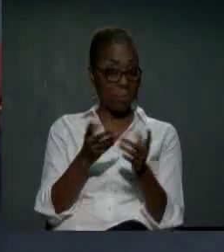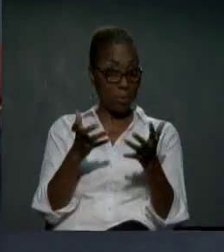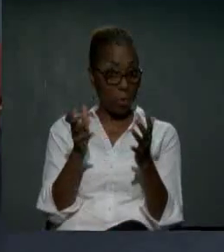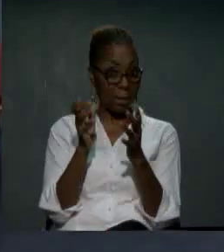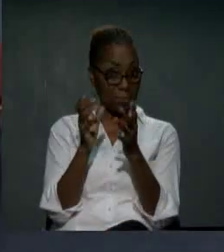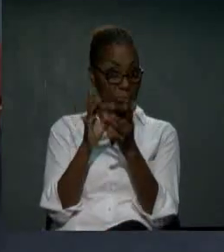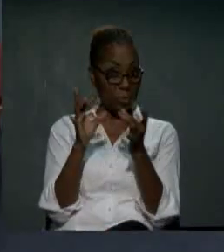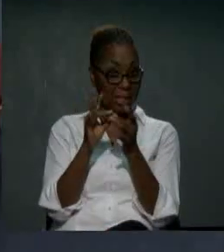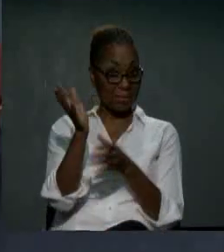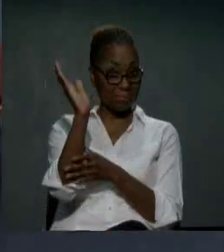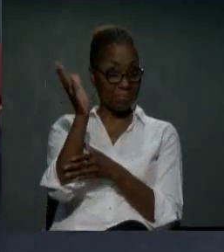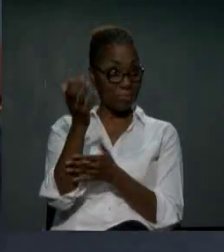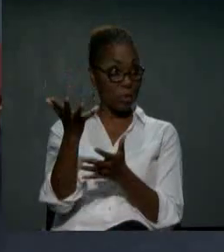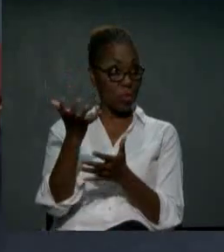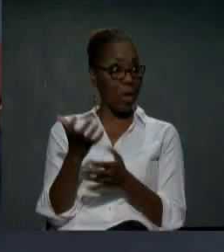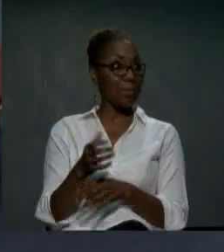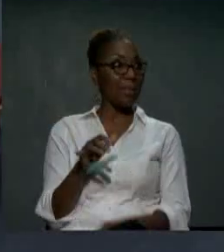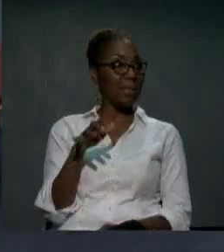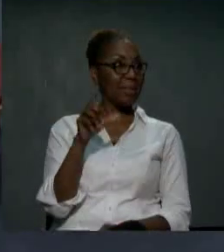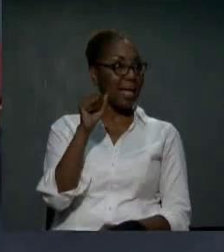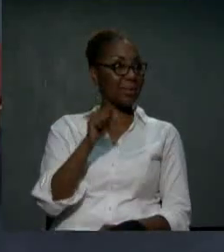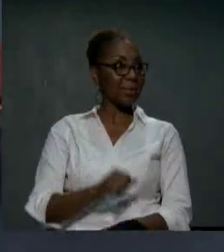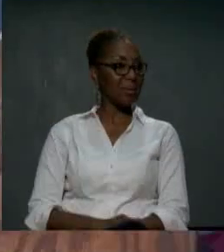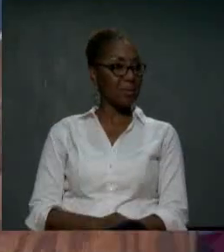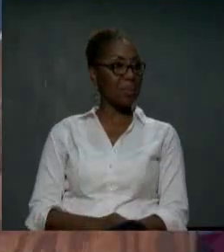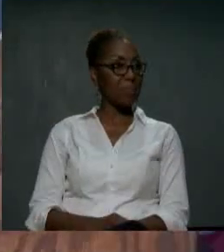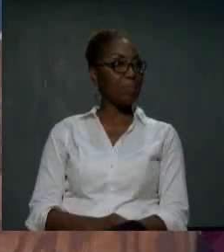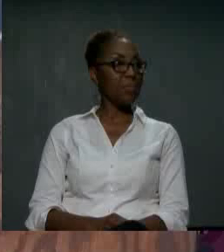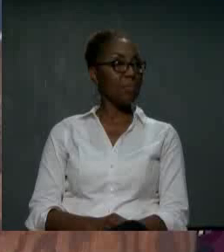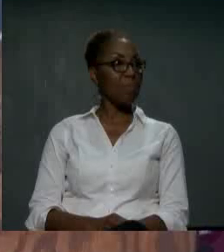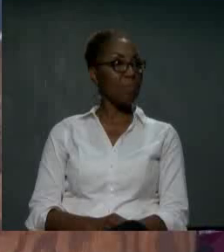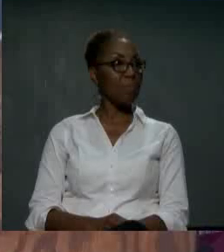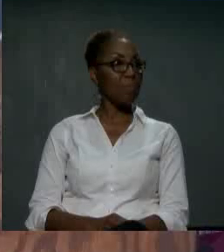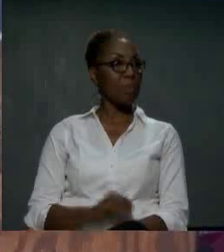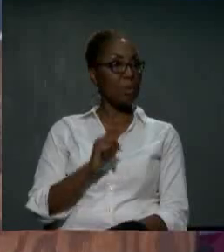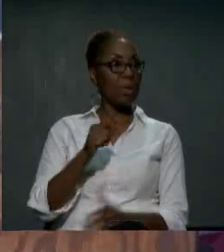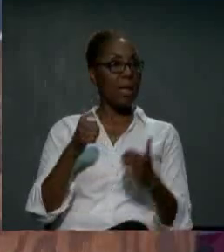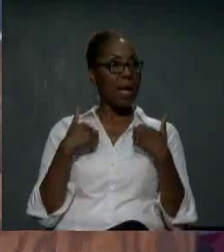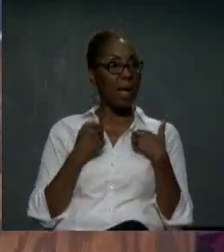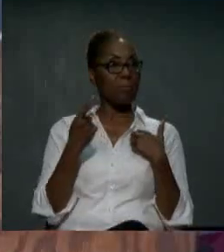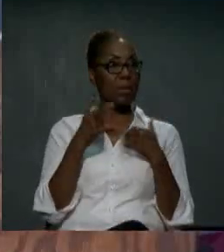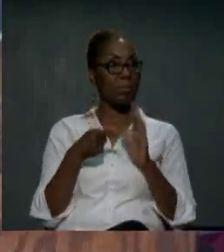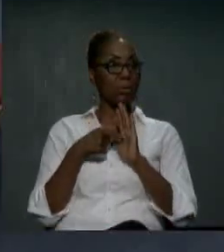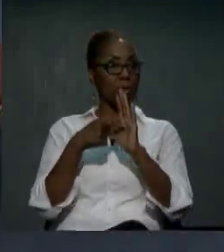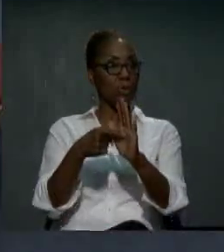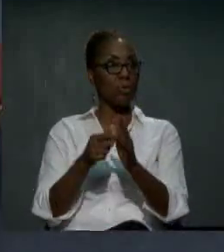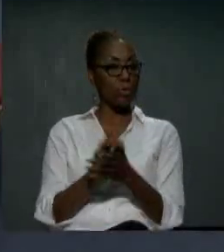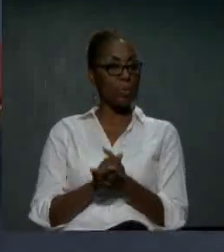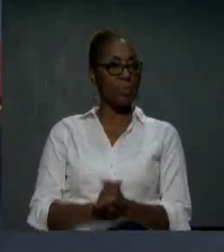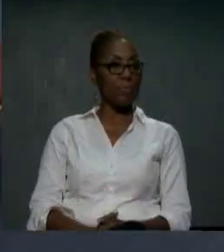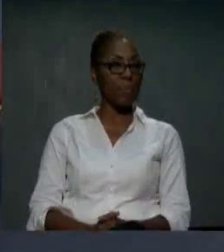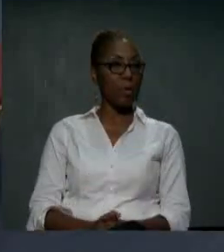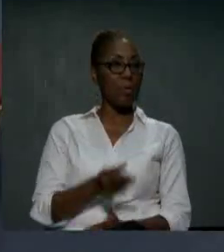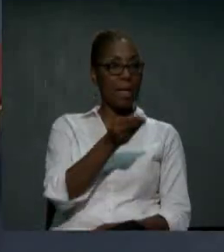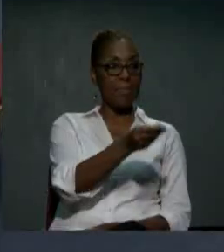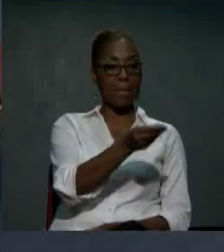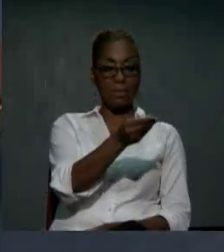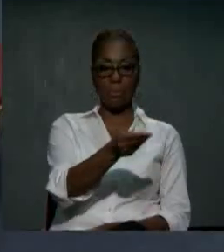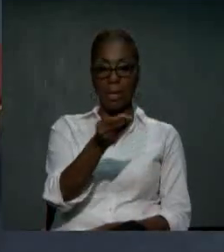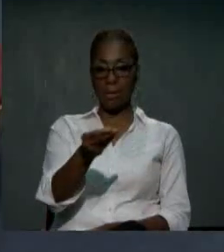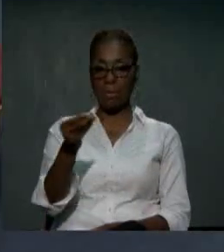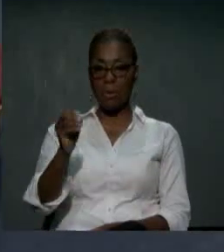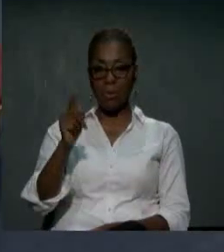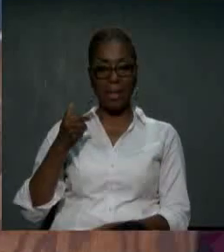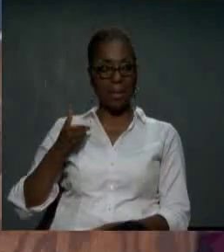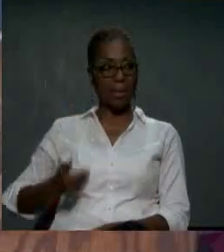speak? Yes. I got something to show you this time. Okay. Just go ahead and pass them around, please. Thank you.